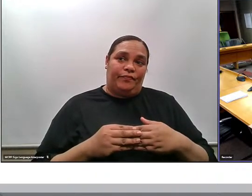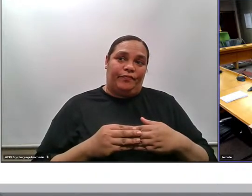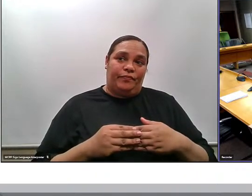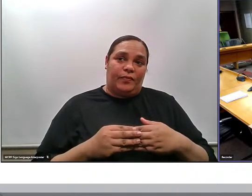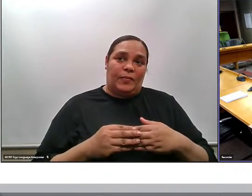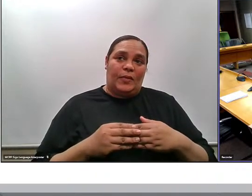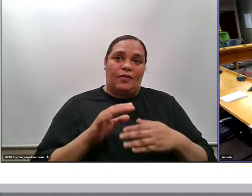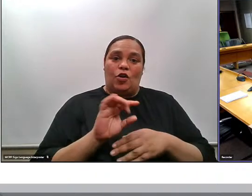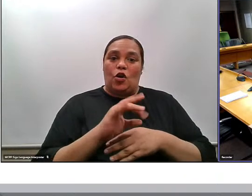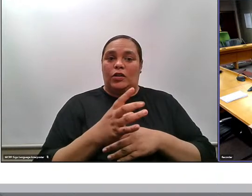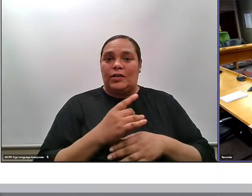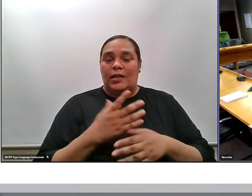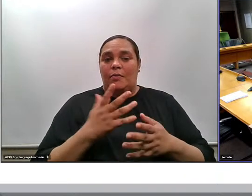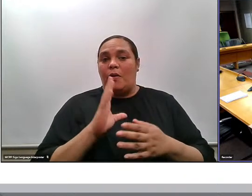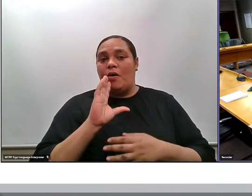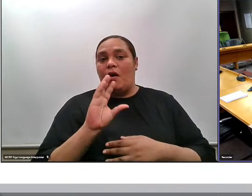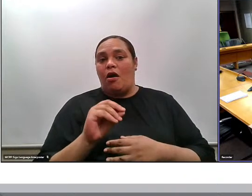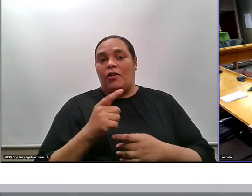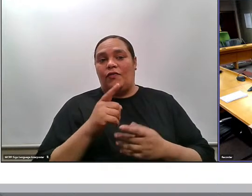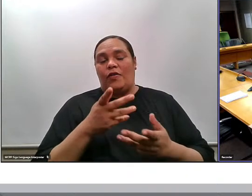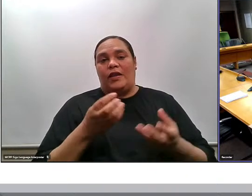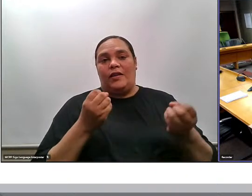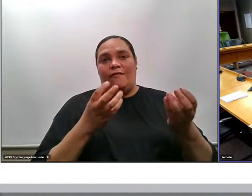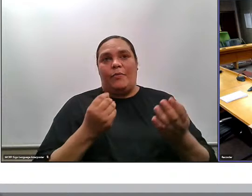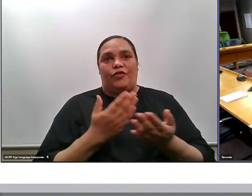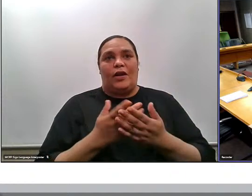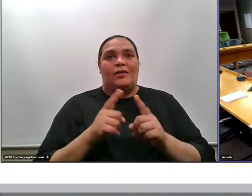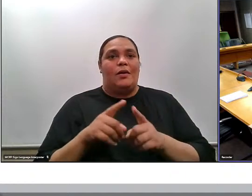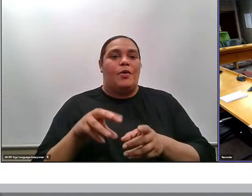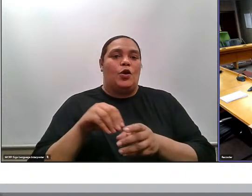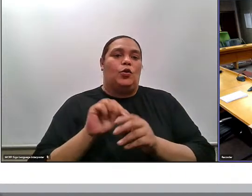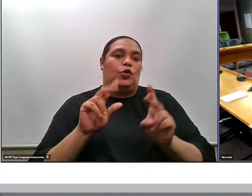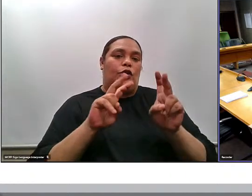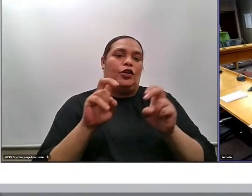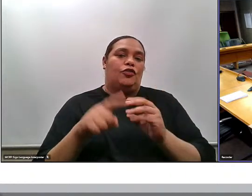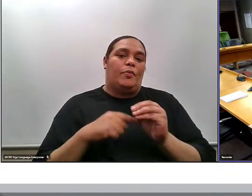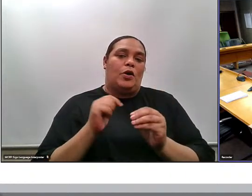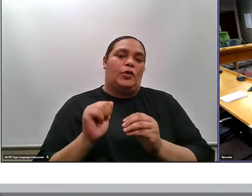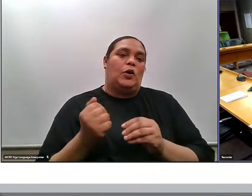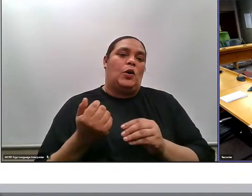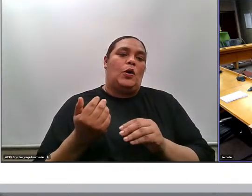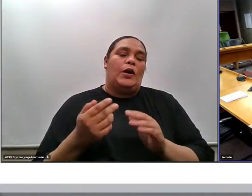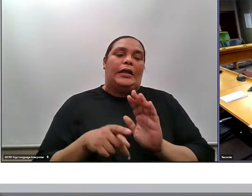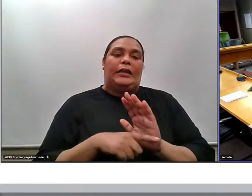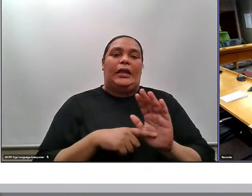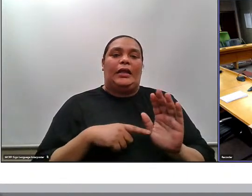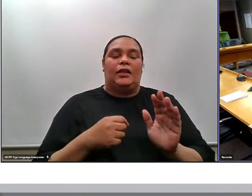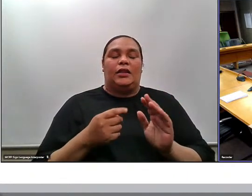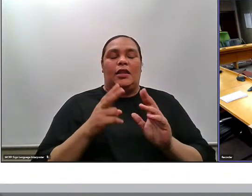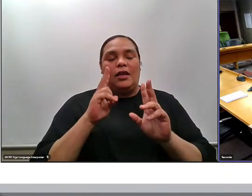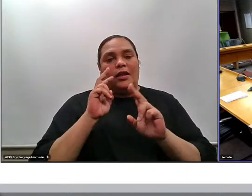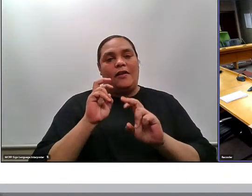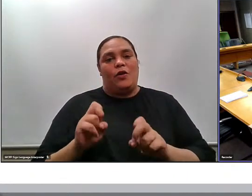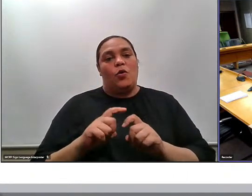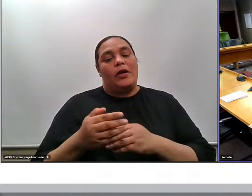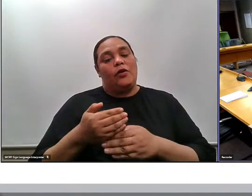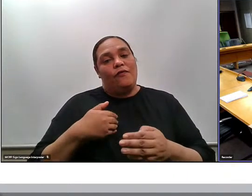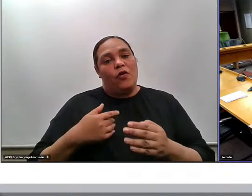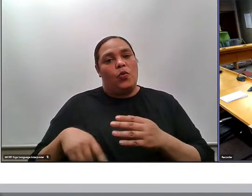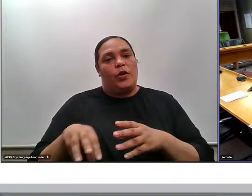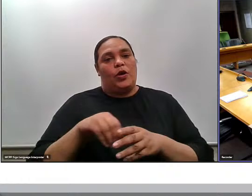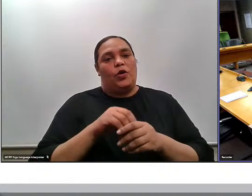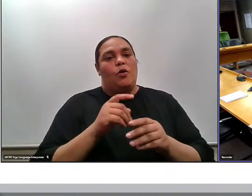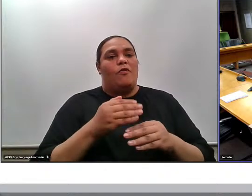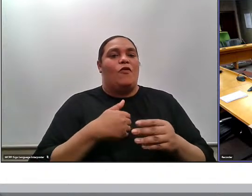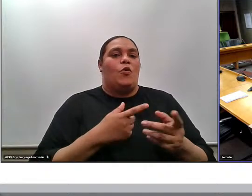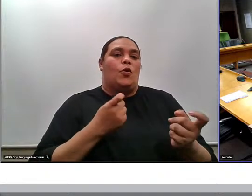the consultant to go and ask for that information, including the issue of the debt review, if we can include that before we can call